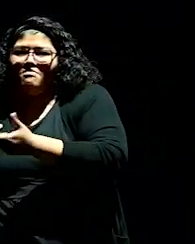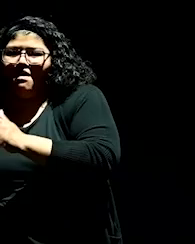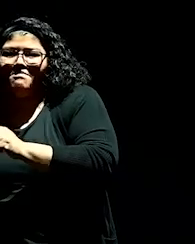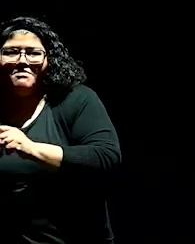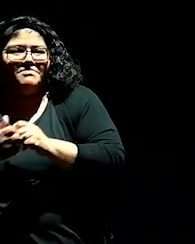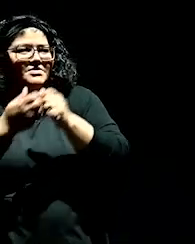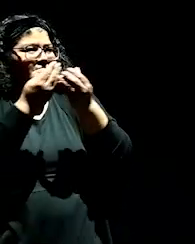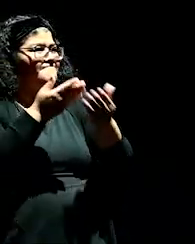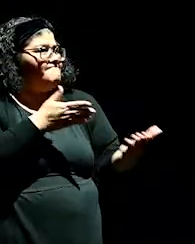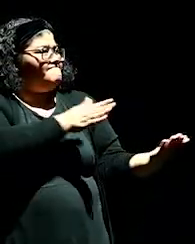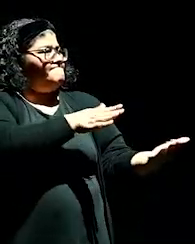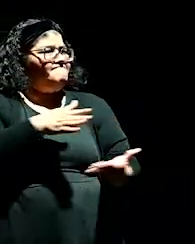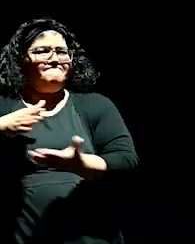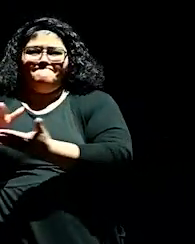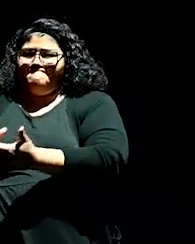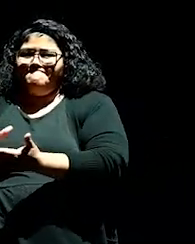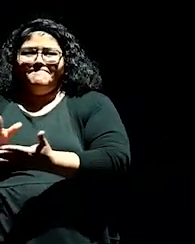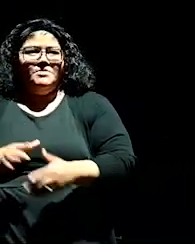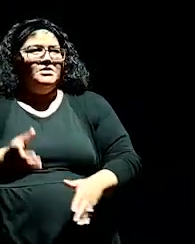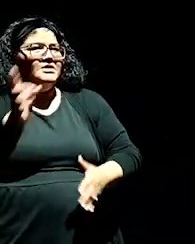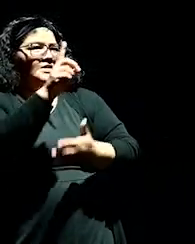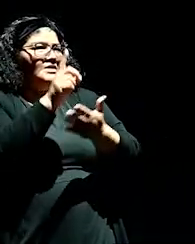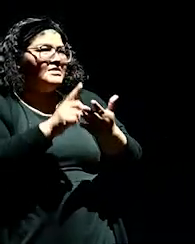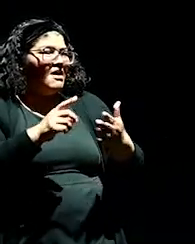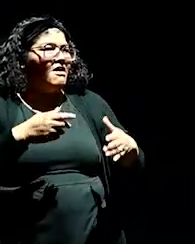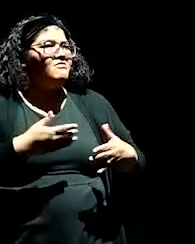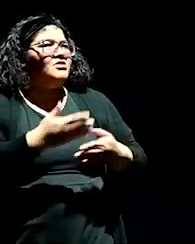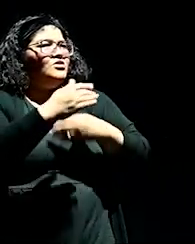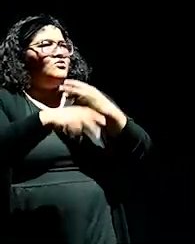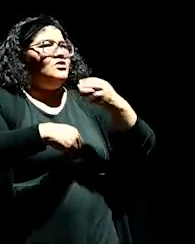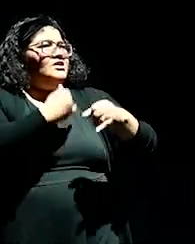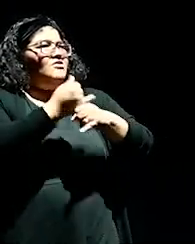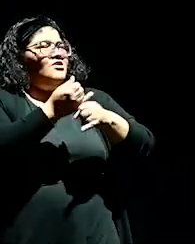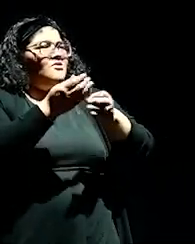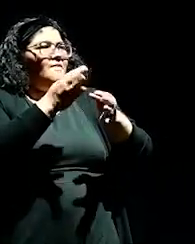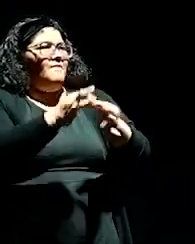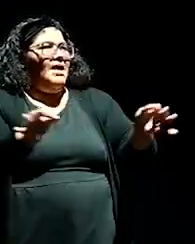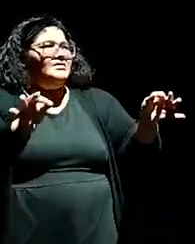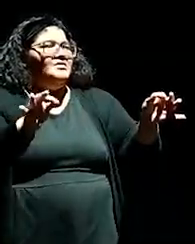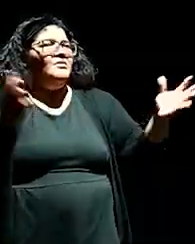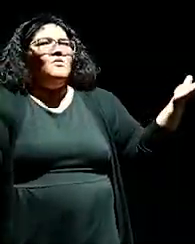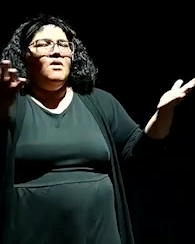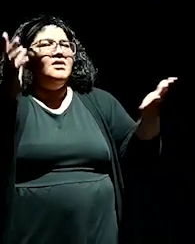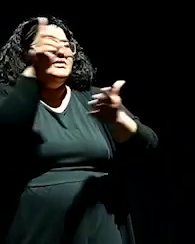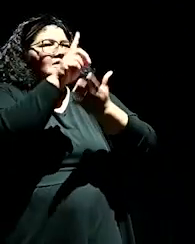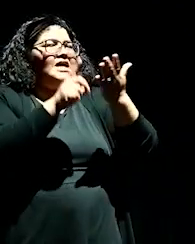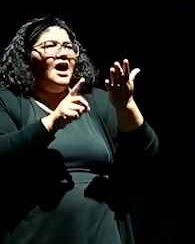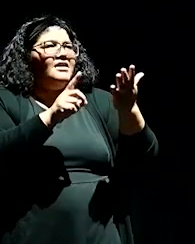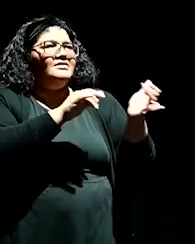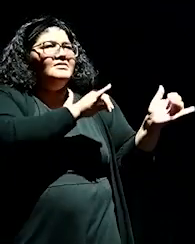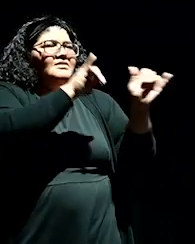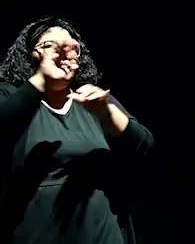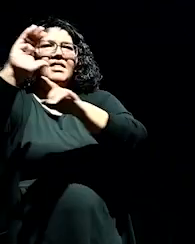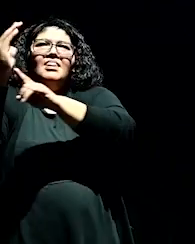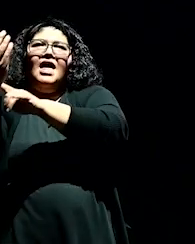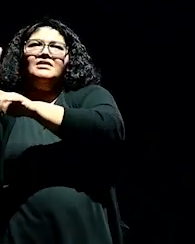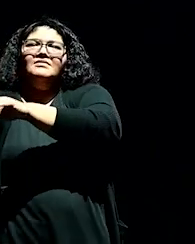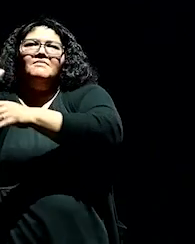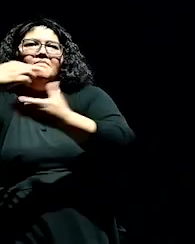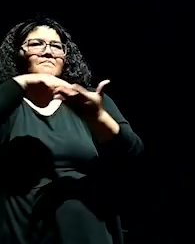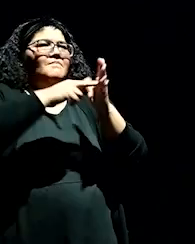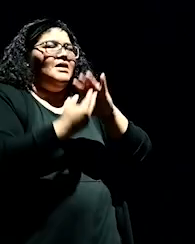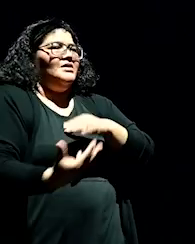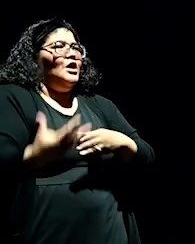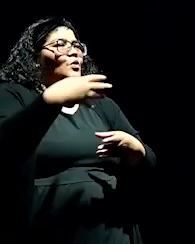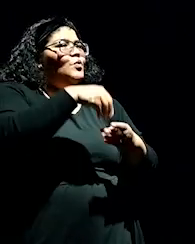philosophy, design is one, leaves us with a universal message that design is a lens through which we can envision a more inclusive and